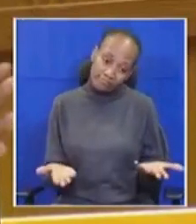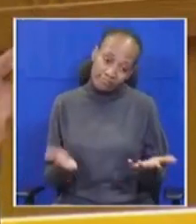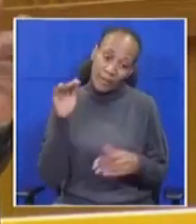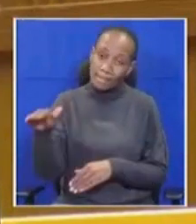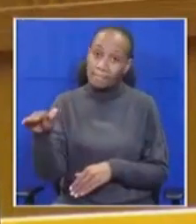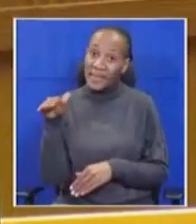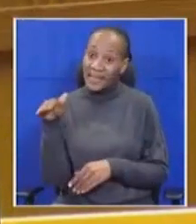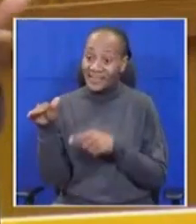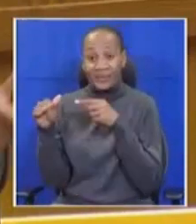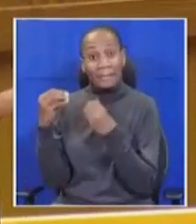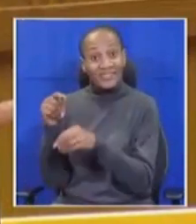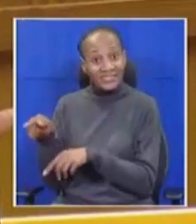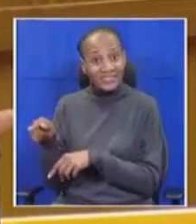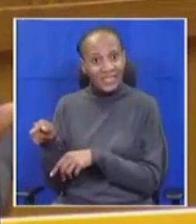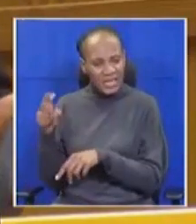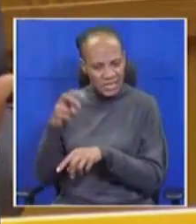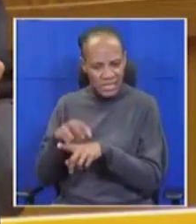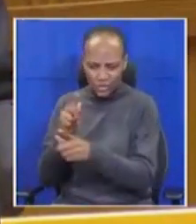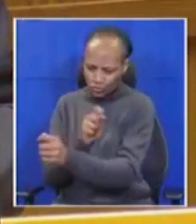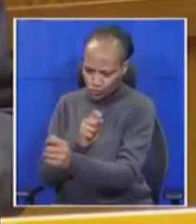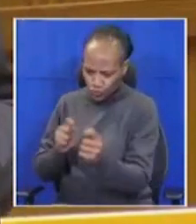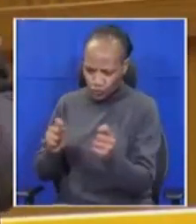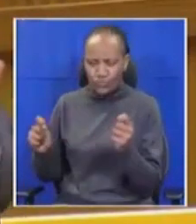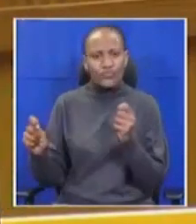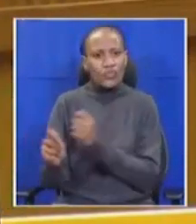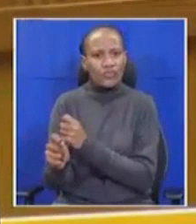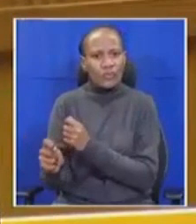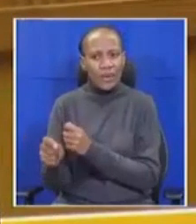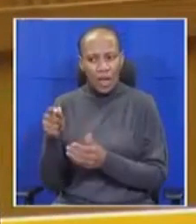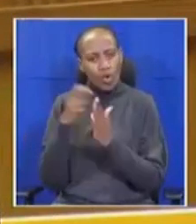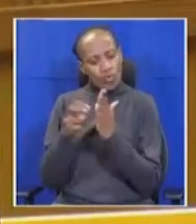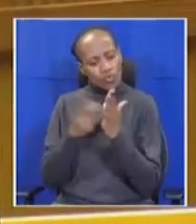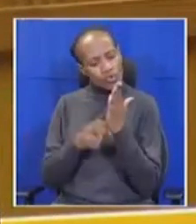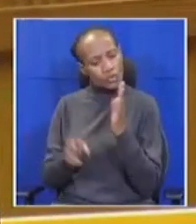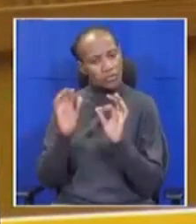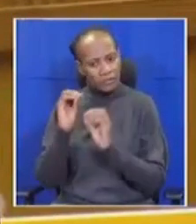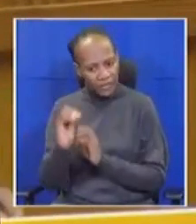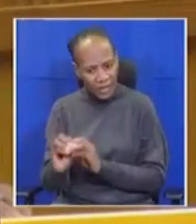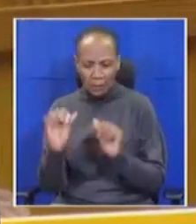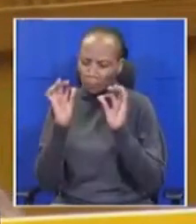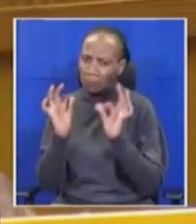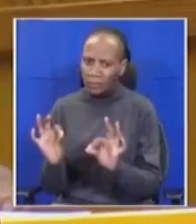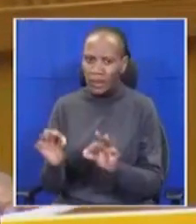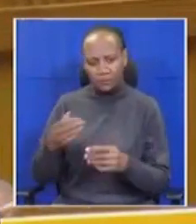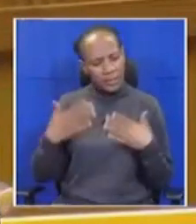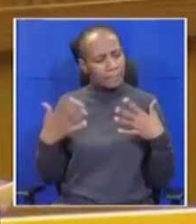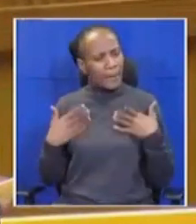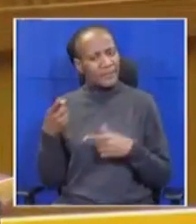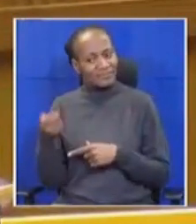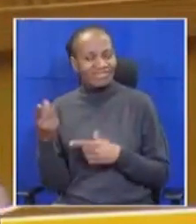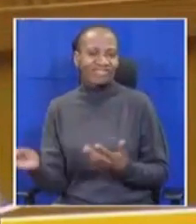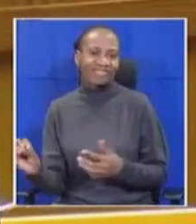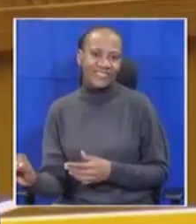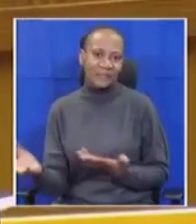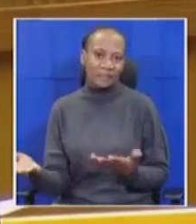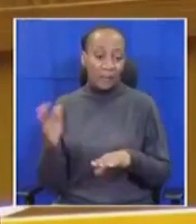sector that one needs to be properly transformed. It is well regulated in our country, and we should be grateful for that. We